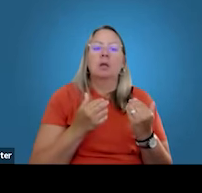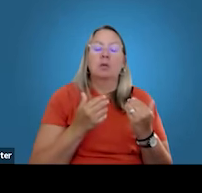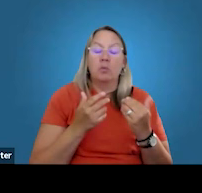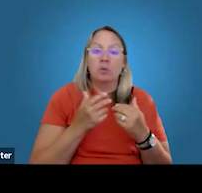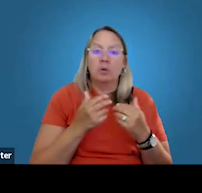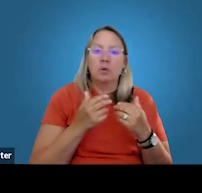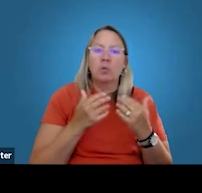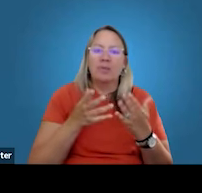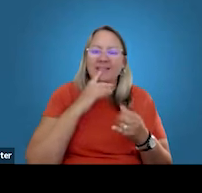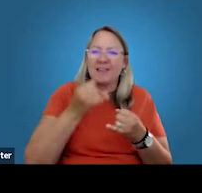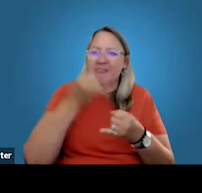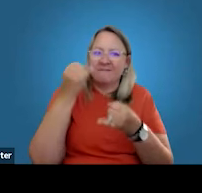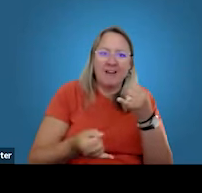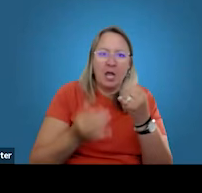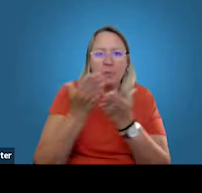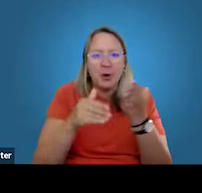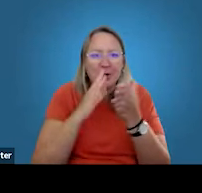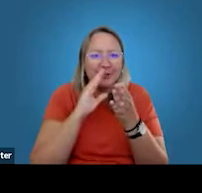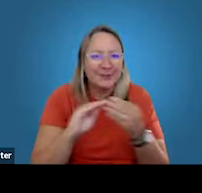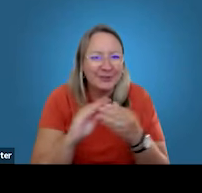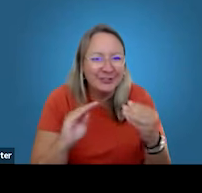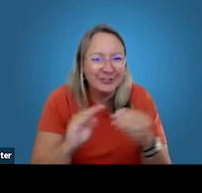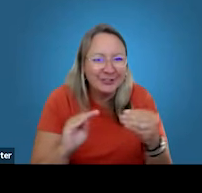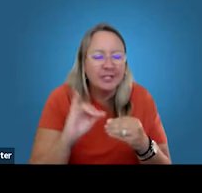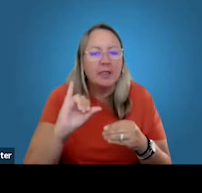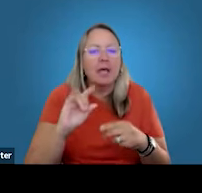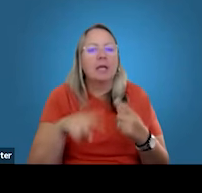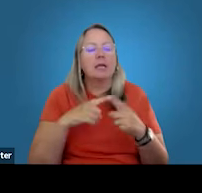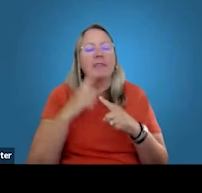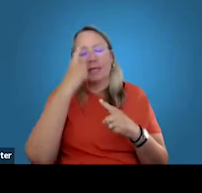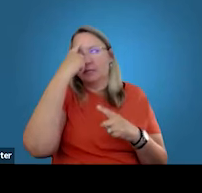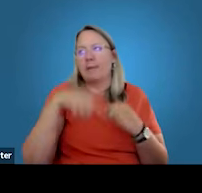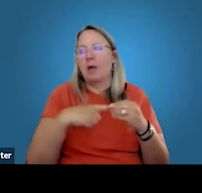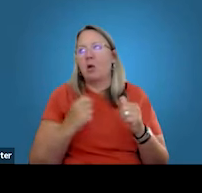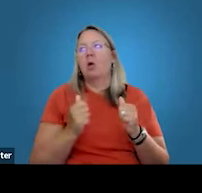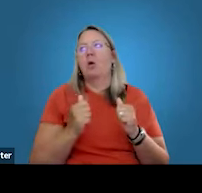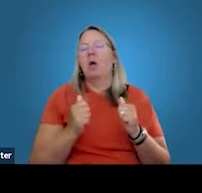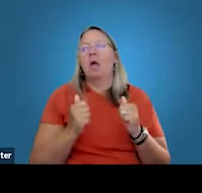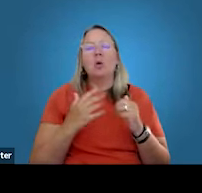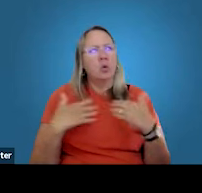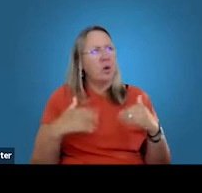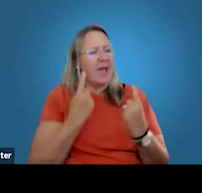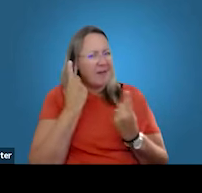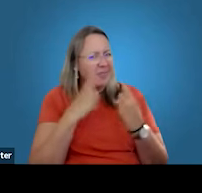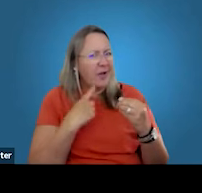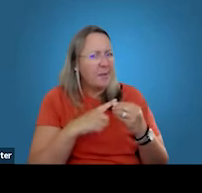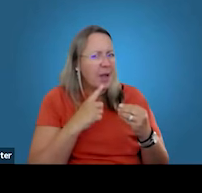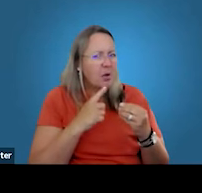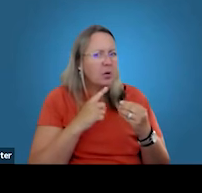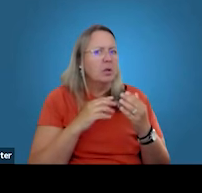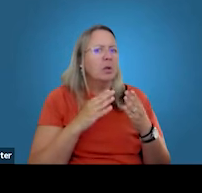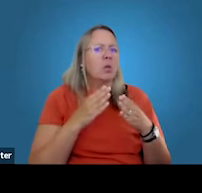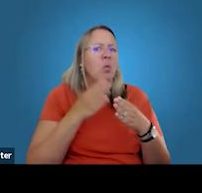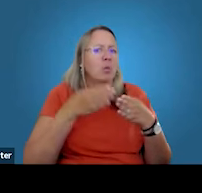clearly not the final narrative of everything that we say in the story, but it enables us to think, have I thought about what the jeopardy is for my end